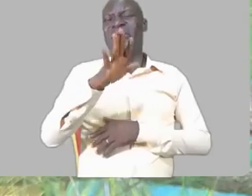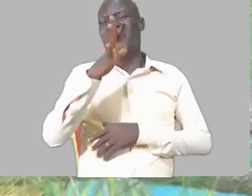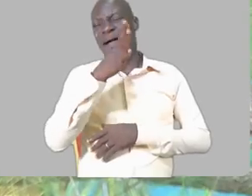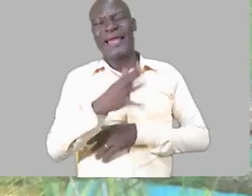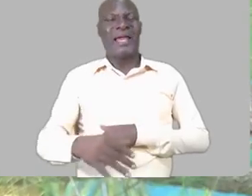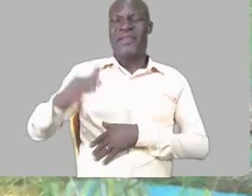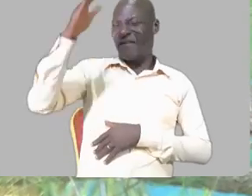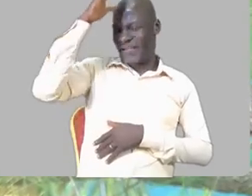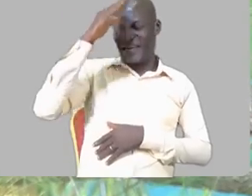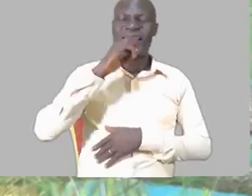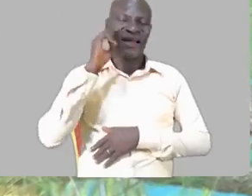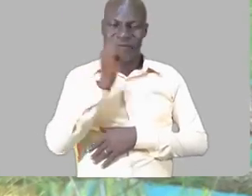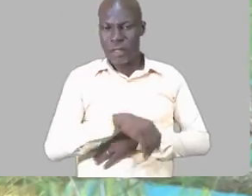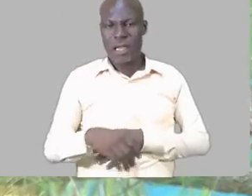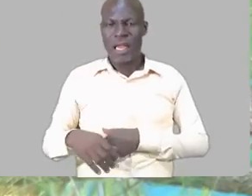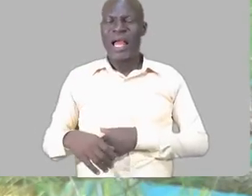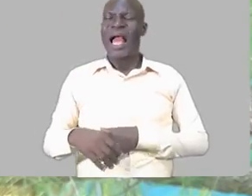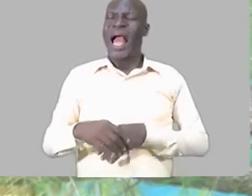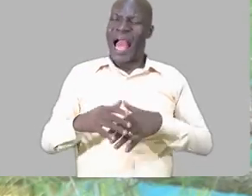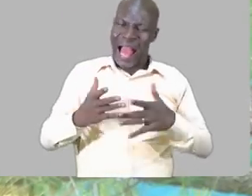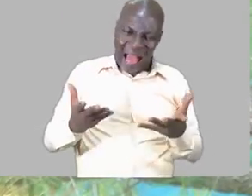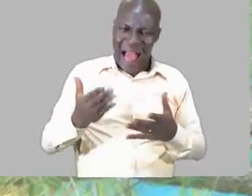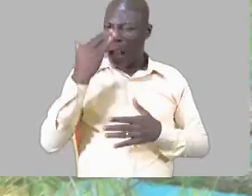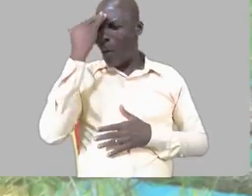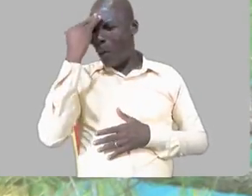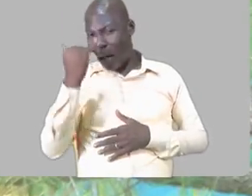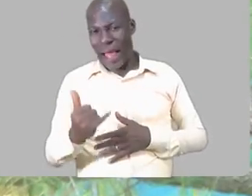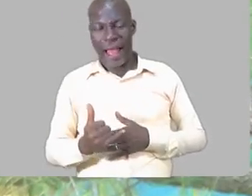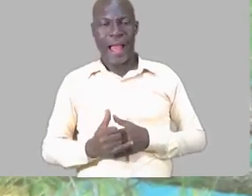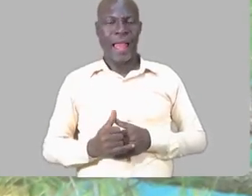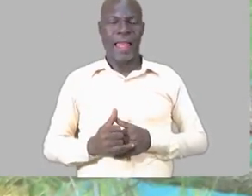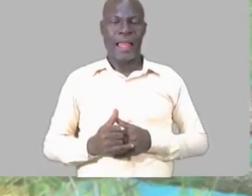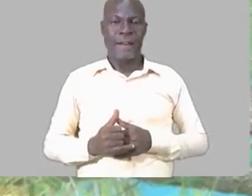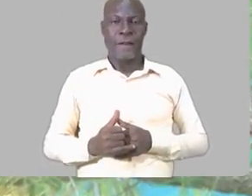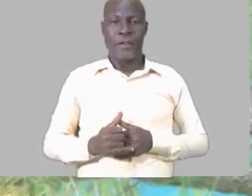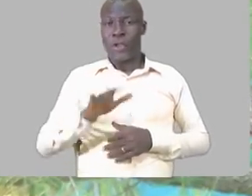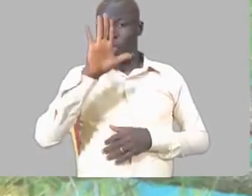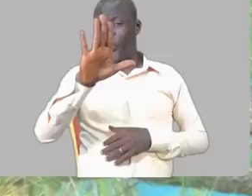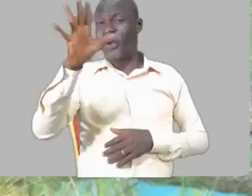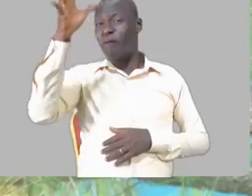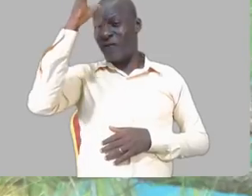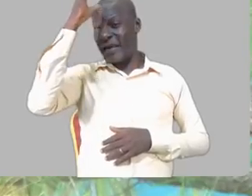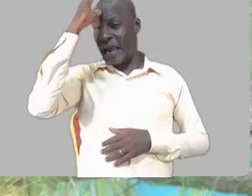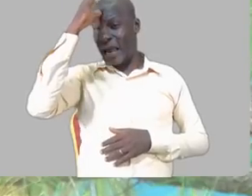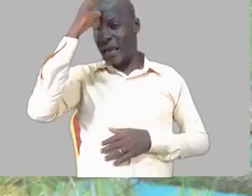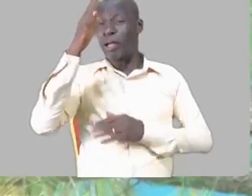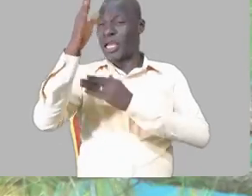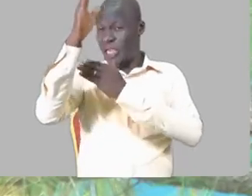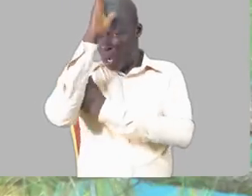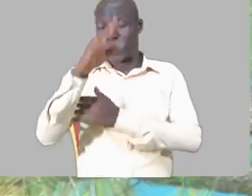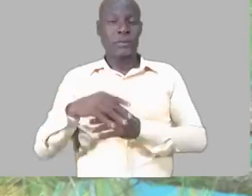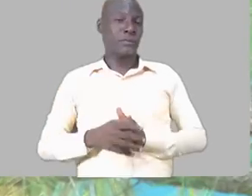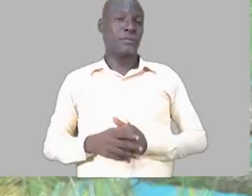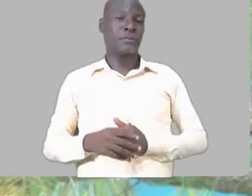sey fantifo se eja eye bosom eja